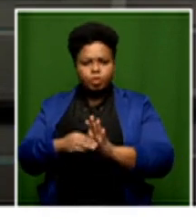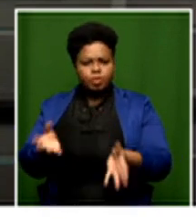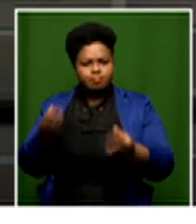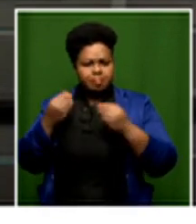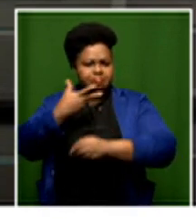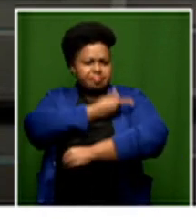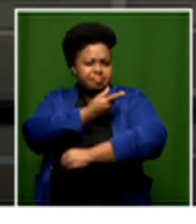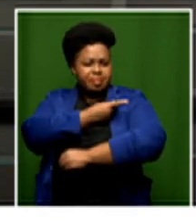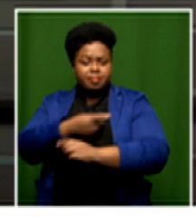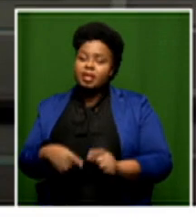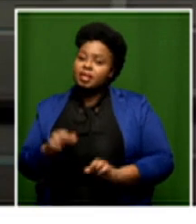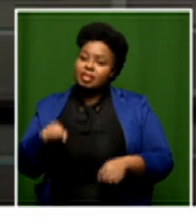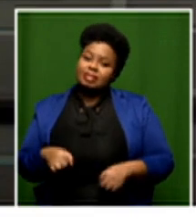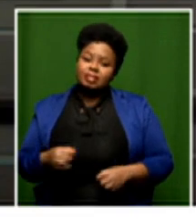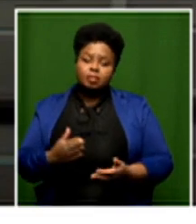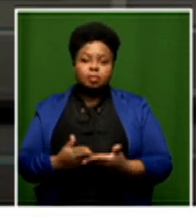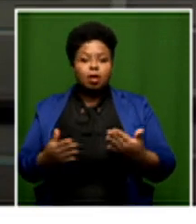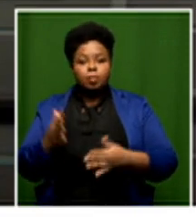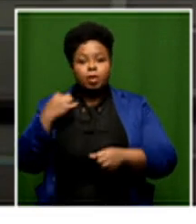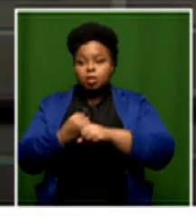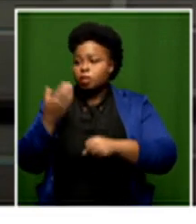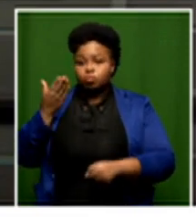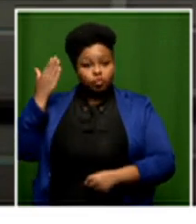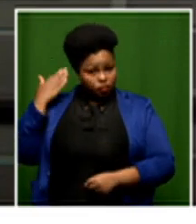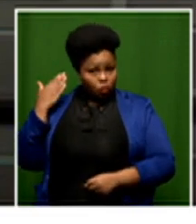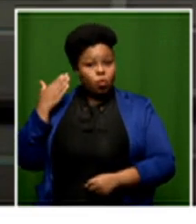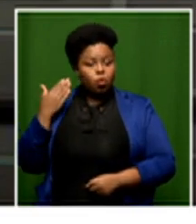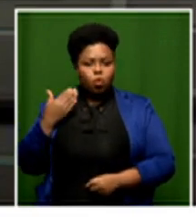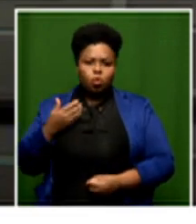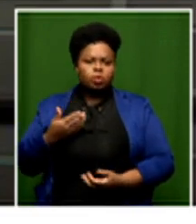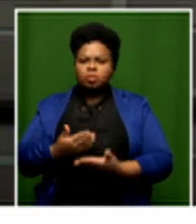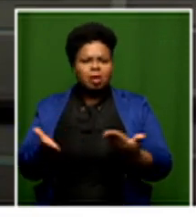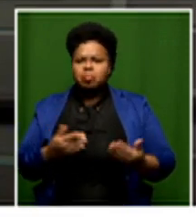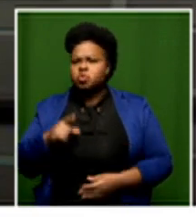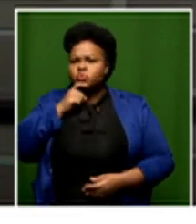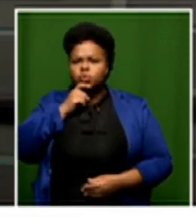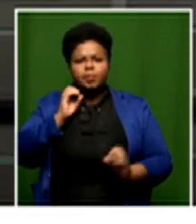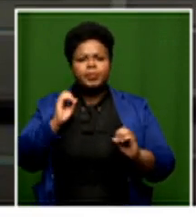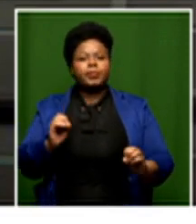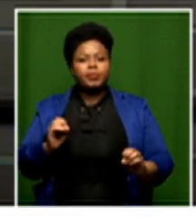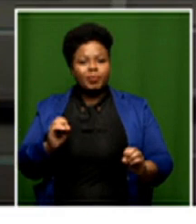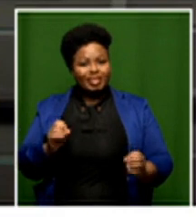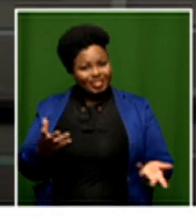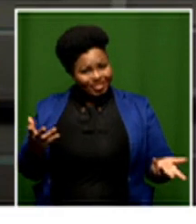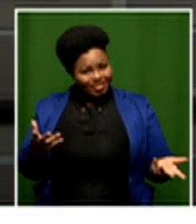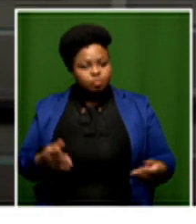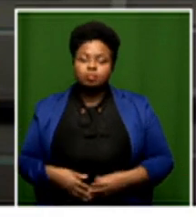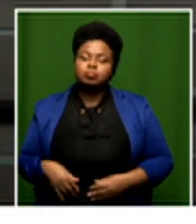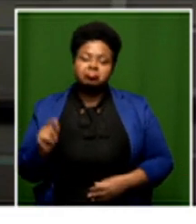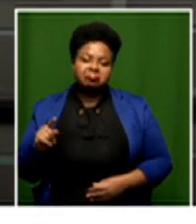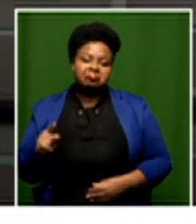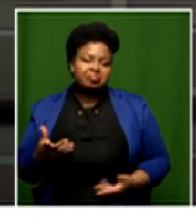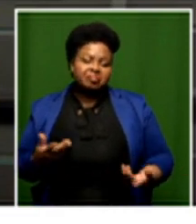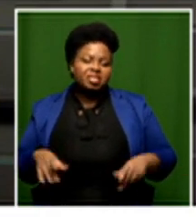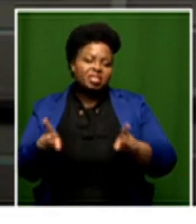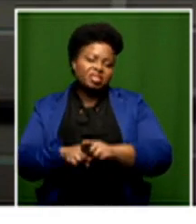procured, there are years where some vaccine doses go unused. And I mean, that ties into some